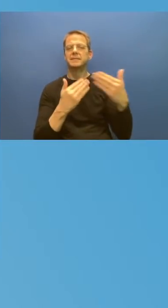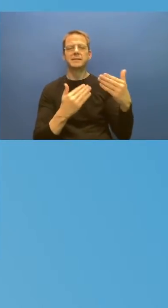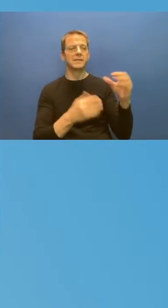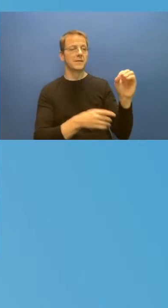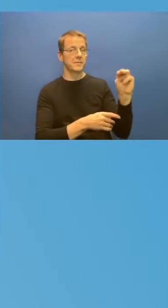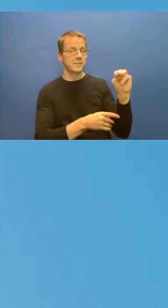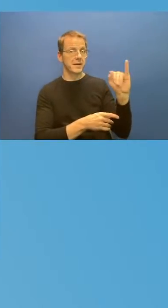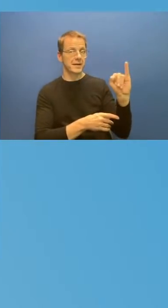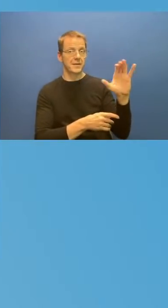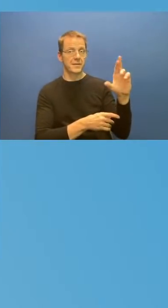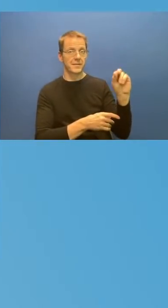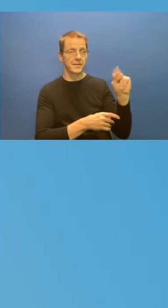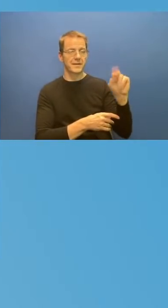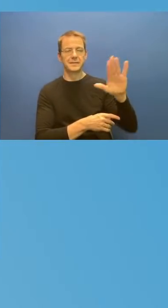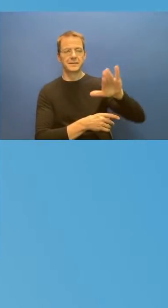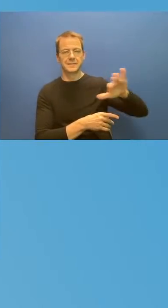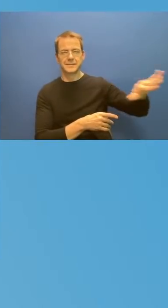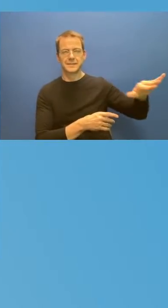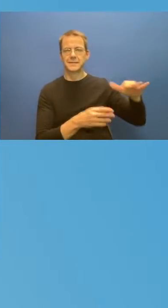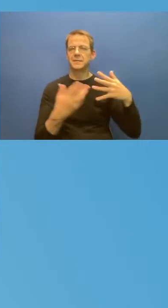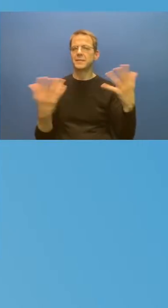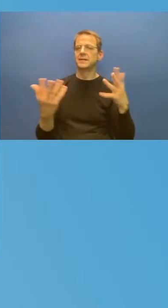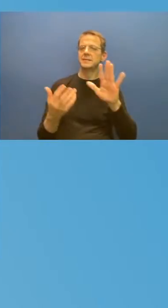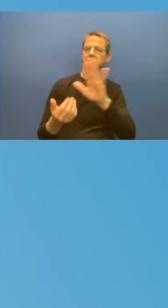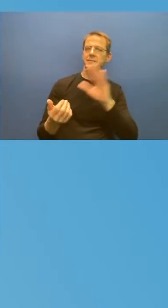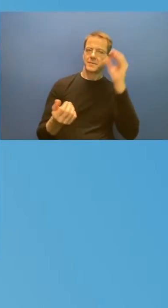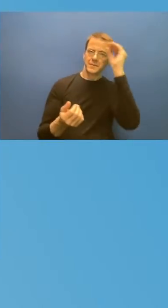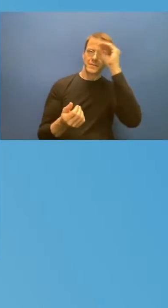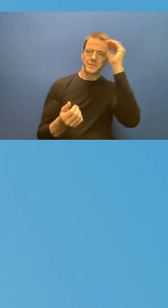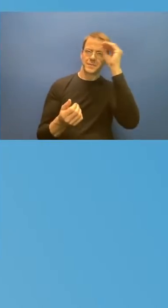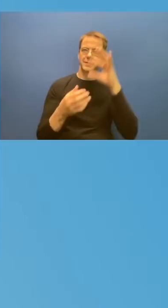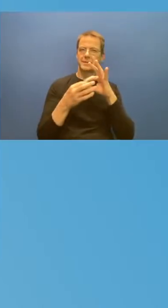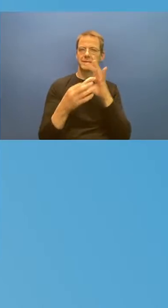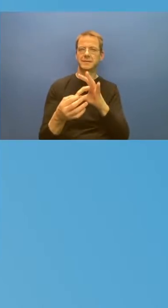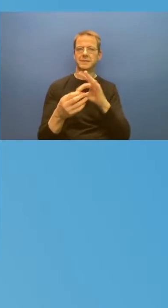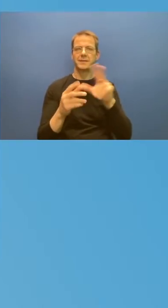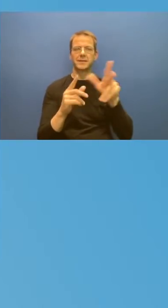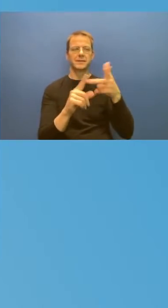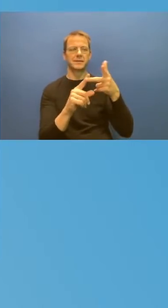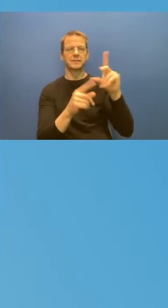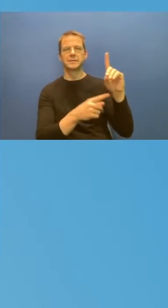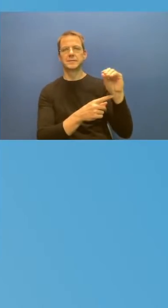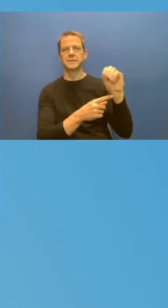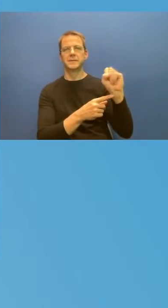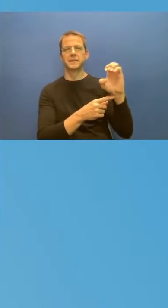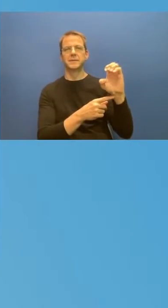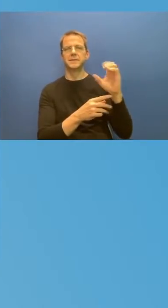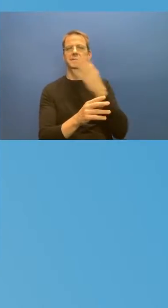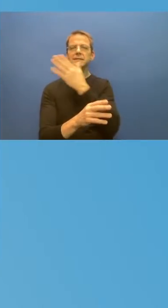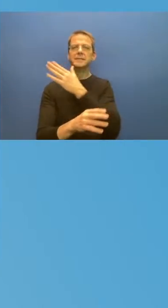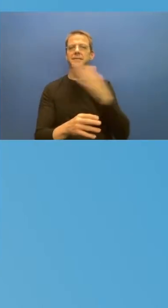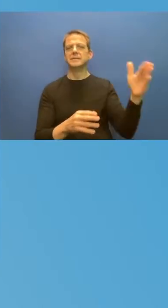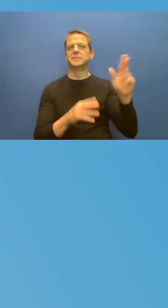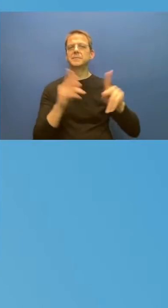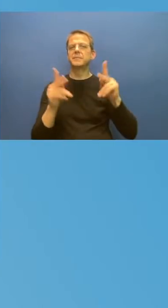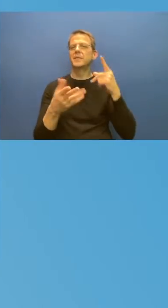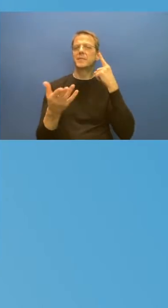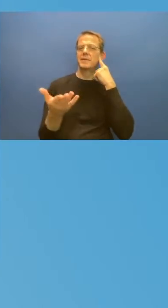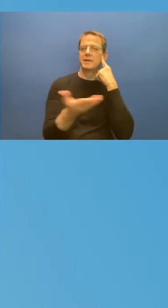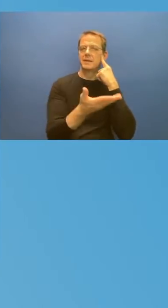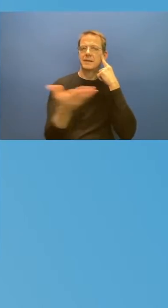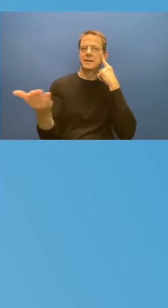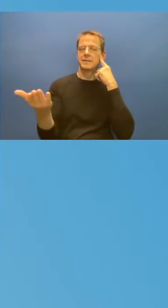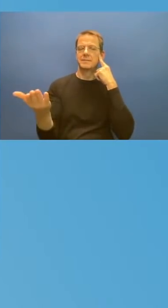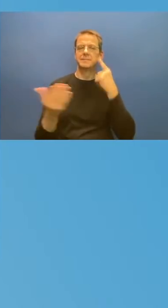on? Yeah, I think so. Again, I'm not creating public